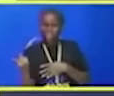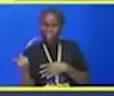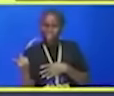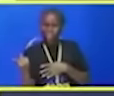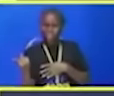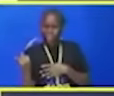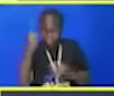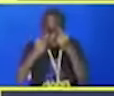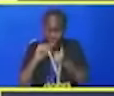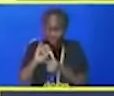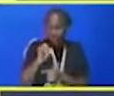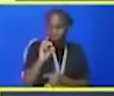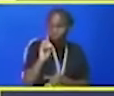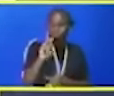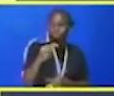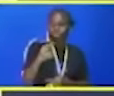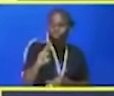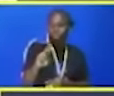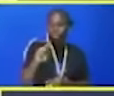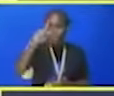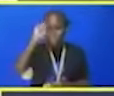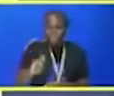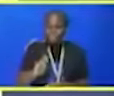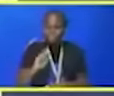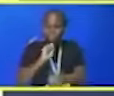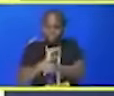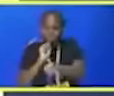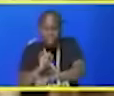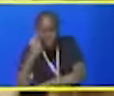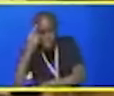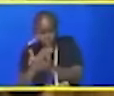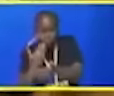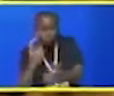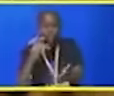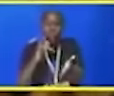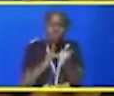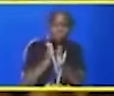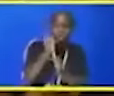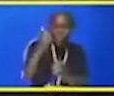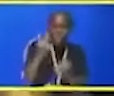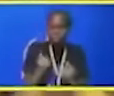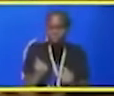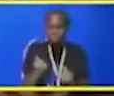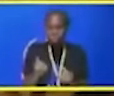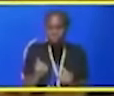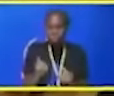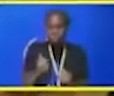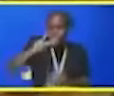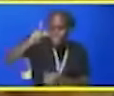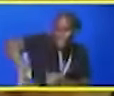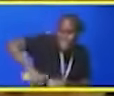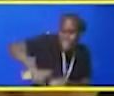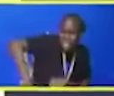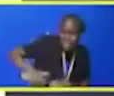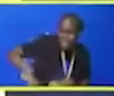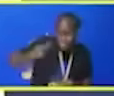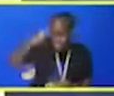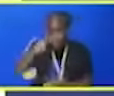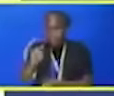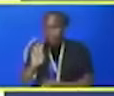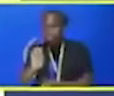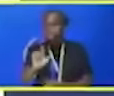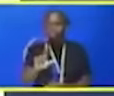John had to. The delay for Elizabeth was not delayed by the devil. It was to coincide with the